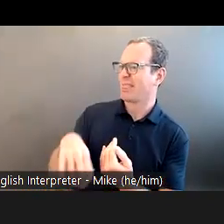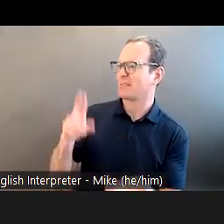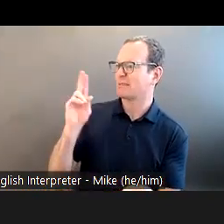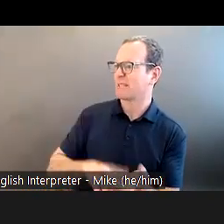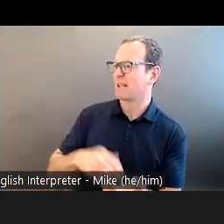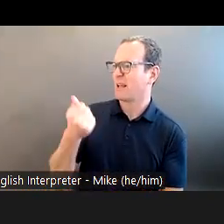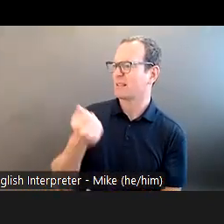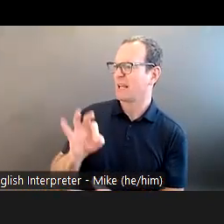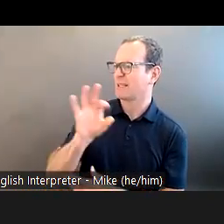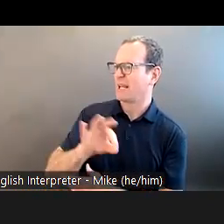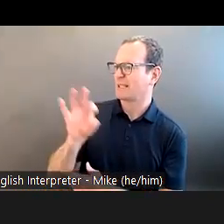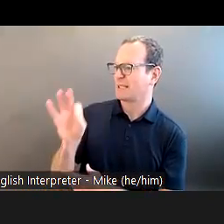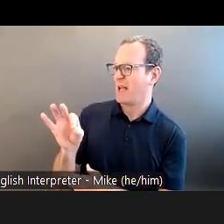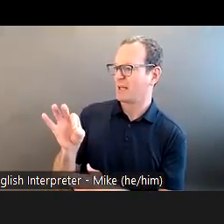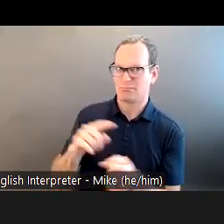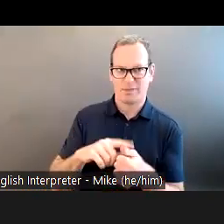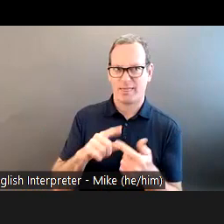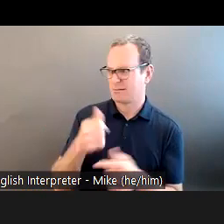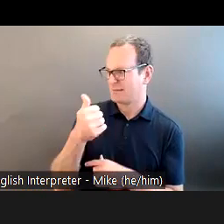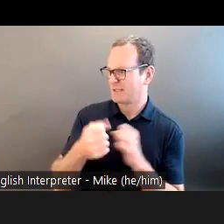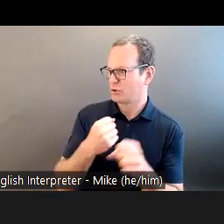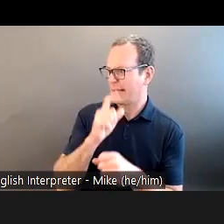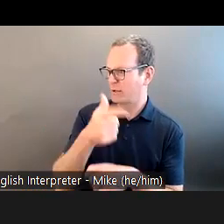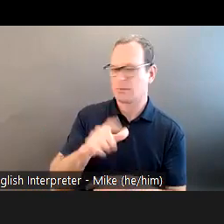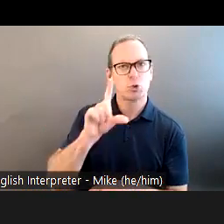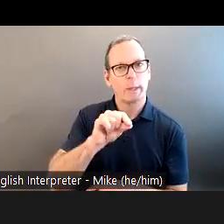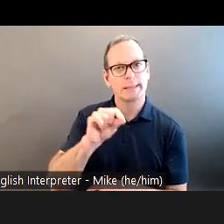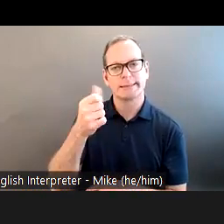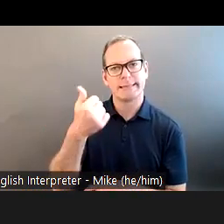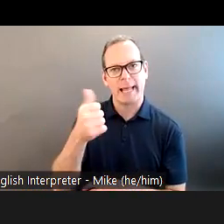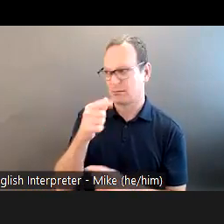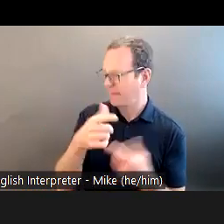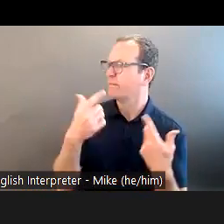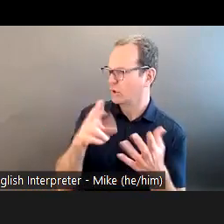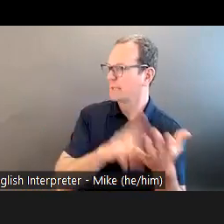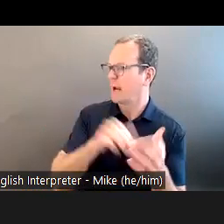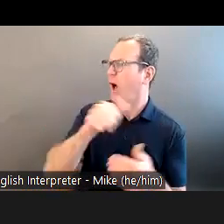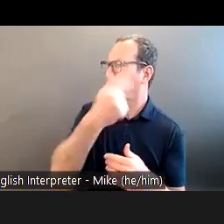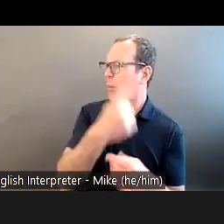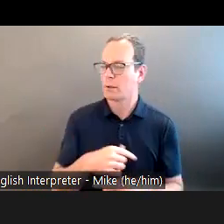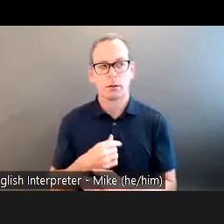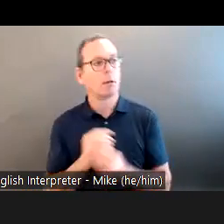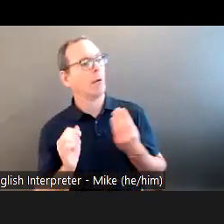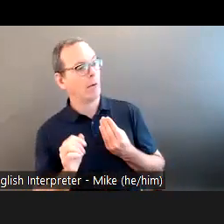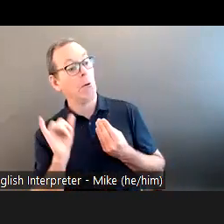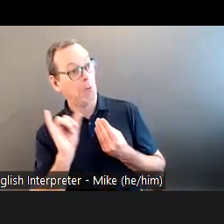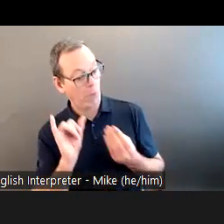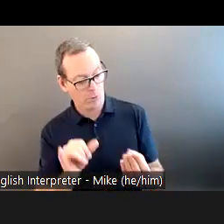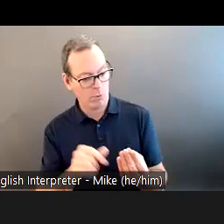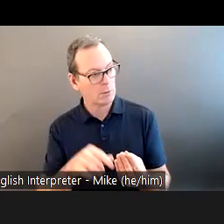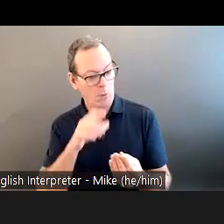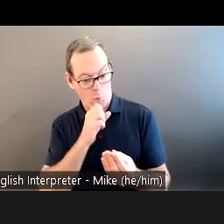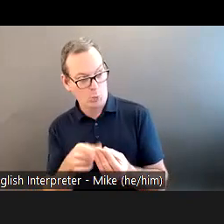signed one again in 2010, well, where's the document, right? They need to actually provide it to you. You're going to rely